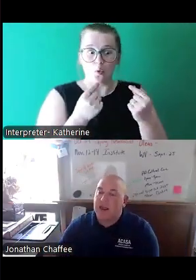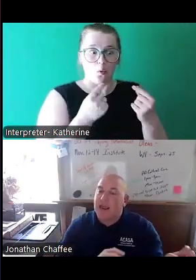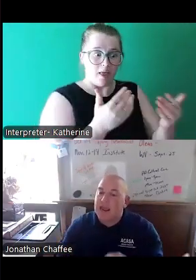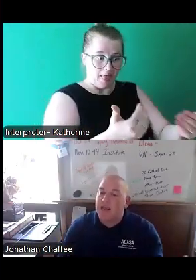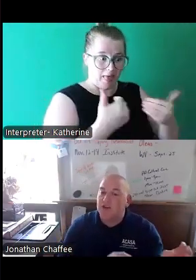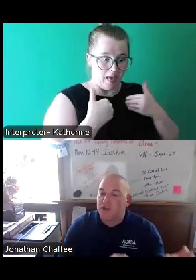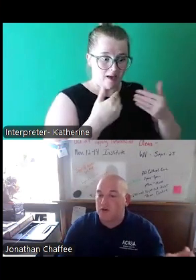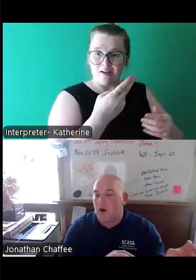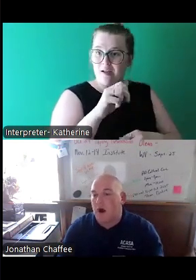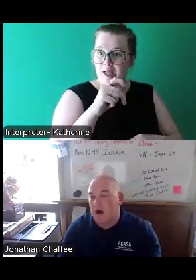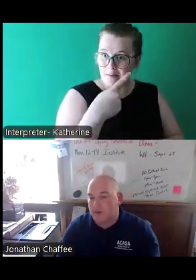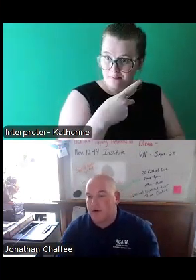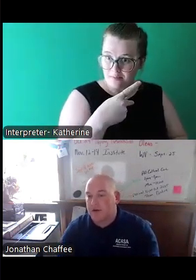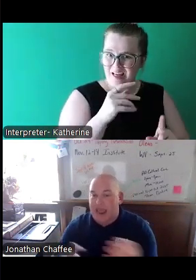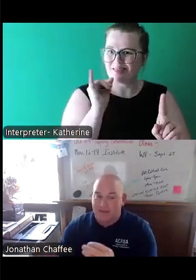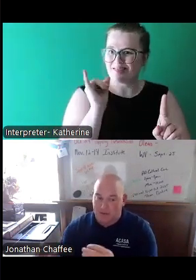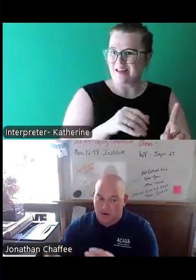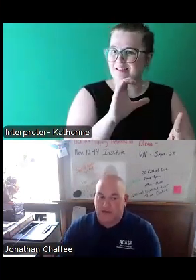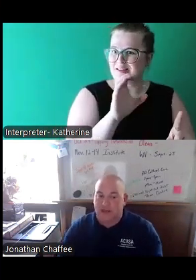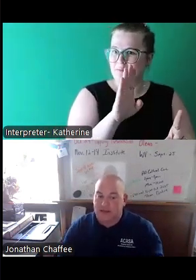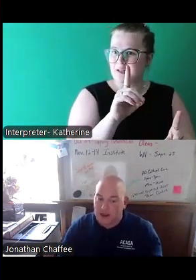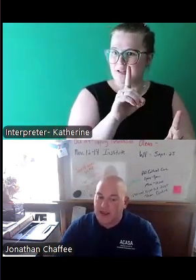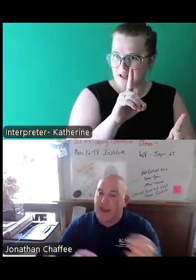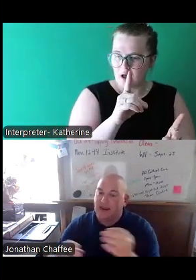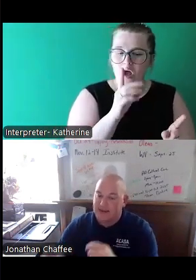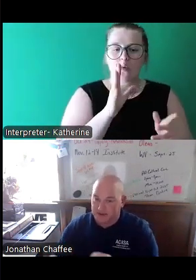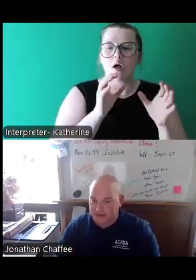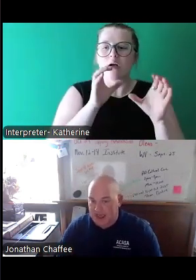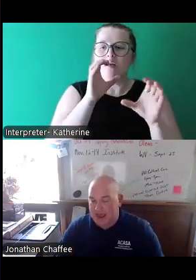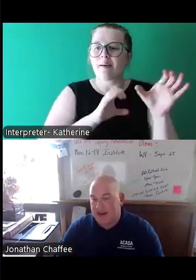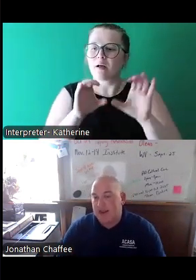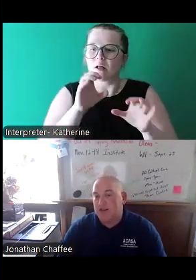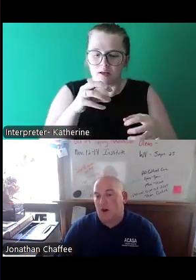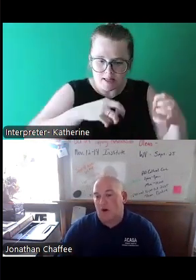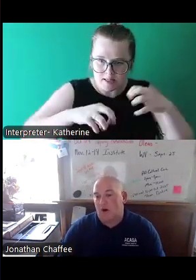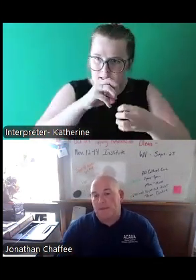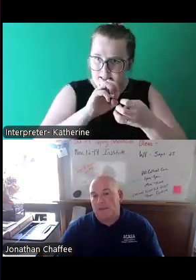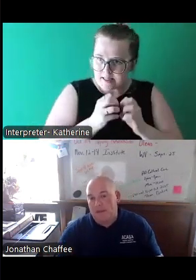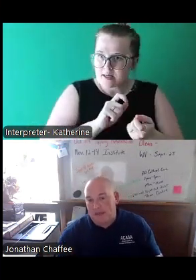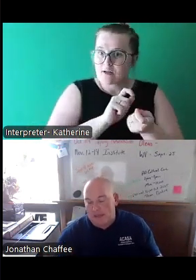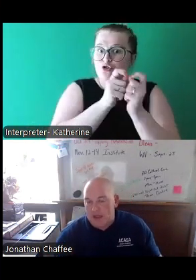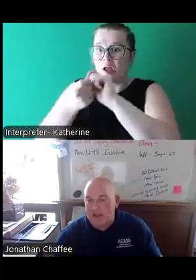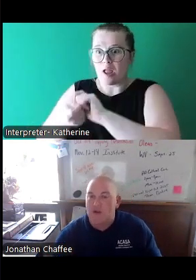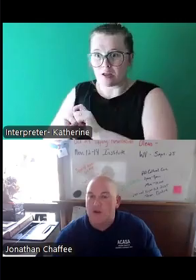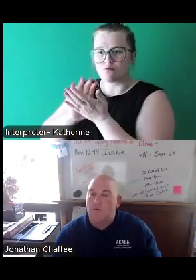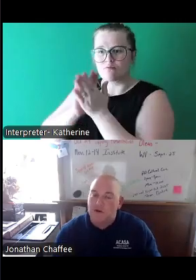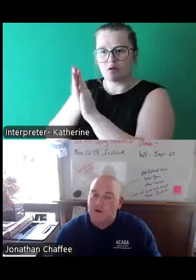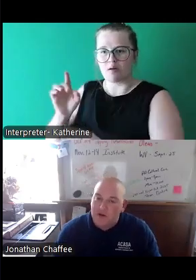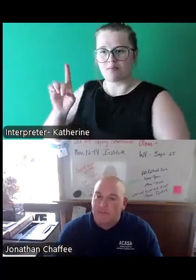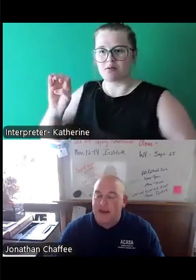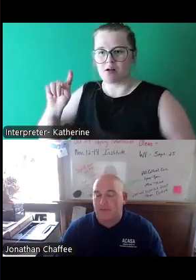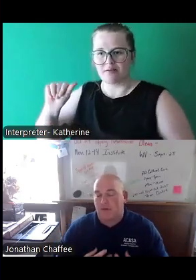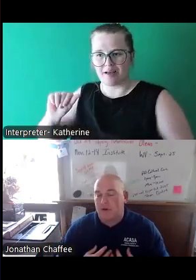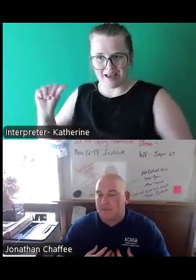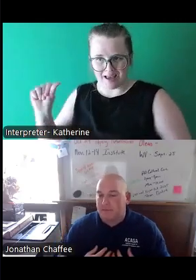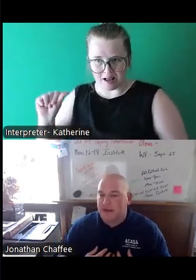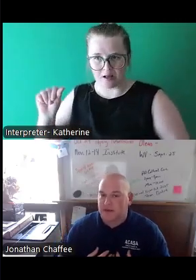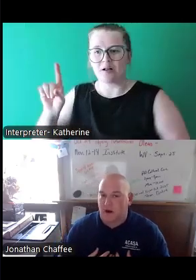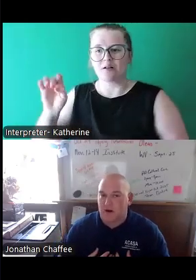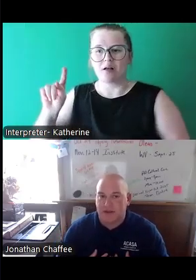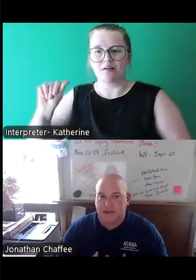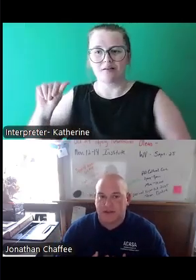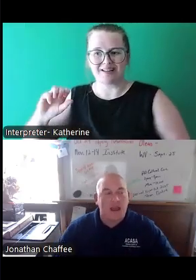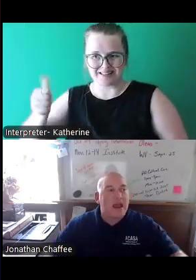it into other cannabinoids like Delta 8, Delta 10. So, when you hear people, one of the